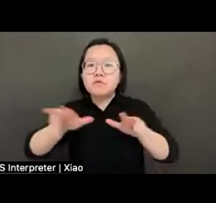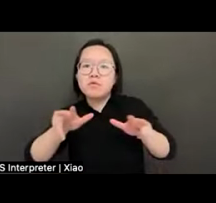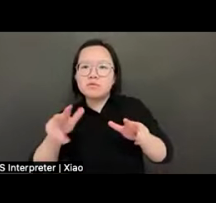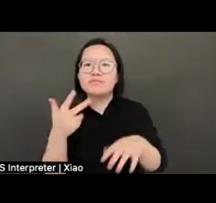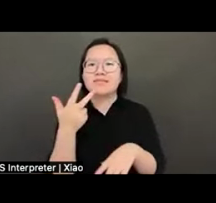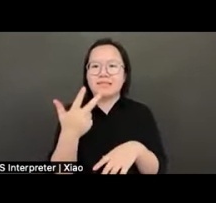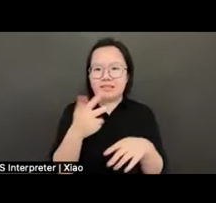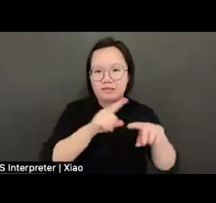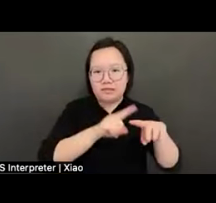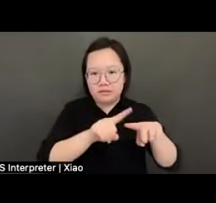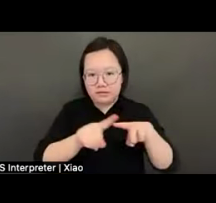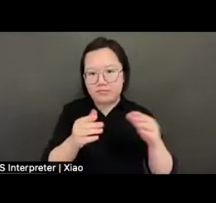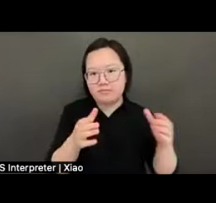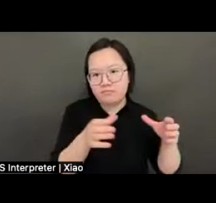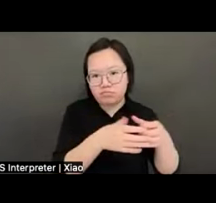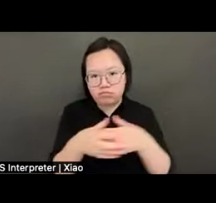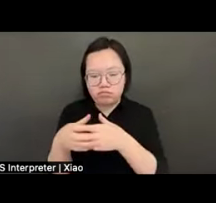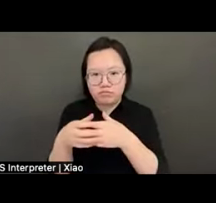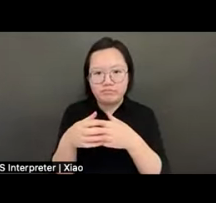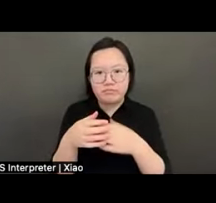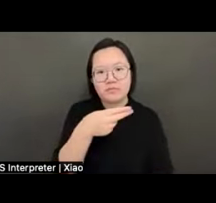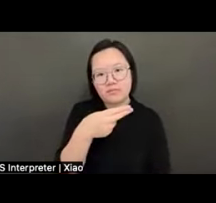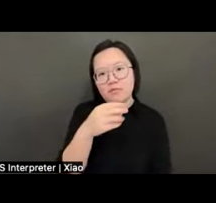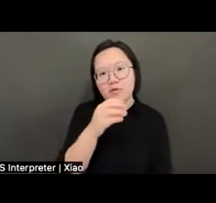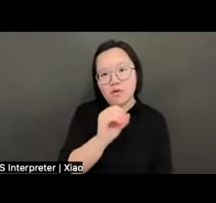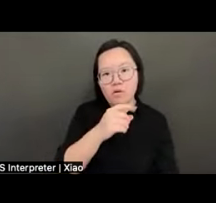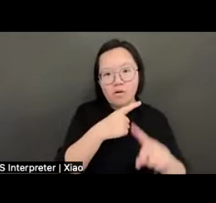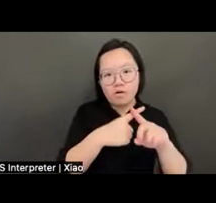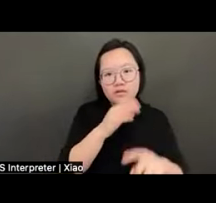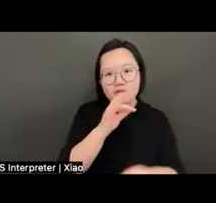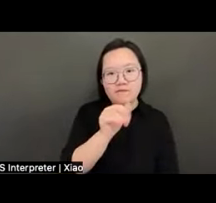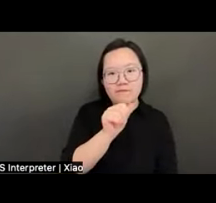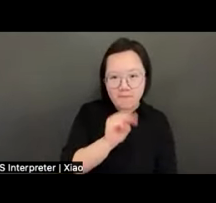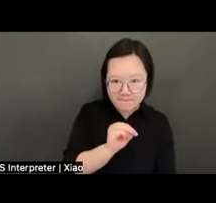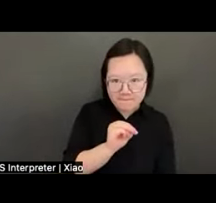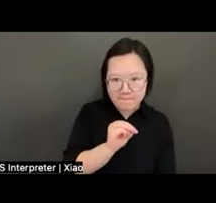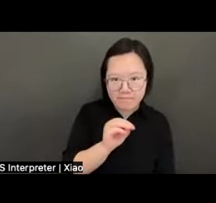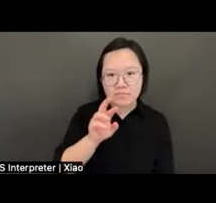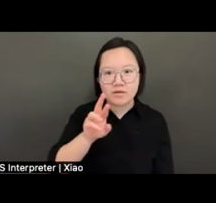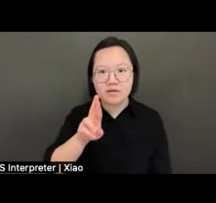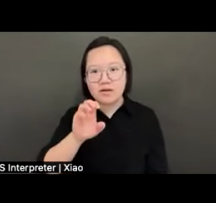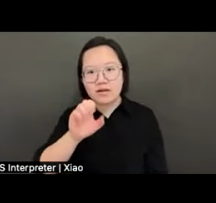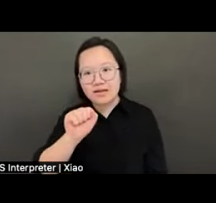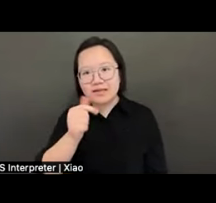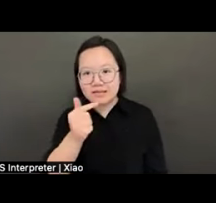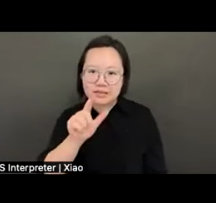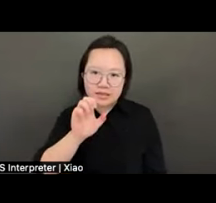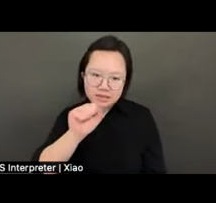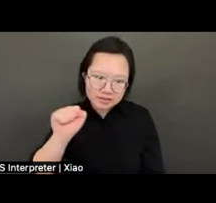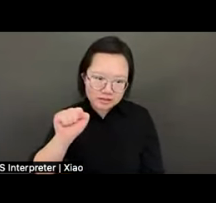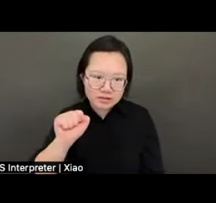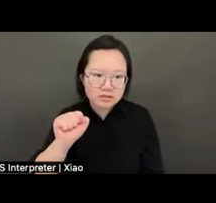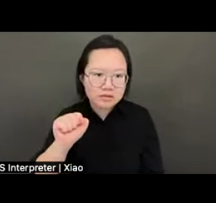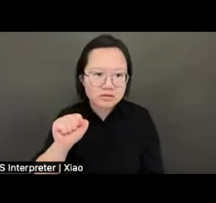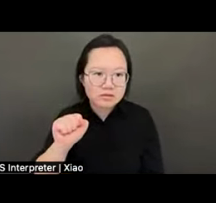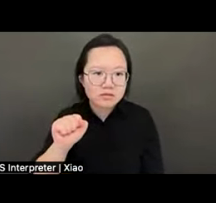the implementing organizations are responsible for a specific type Mais of... pour les enfants aussi. Alors que